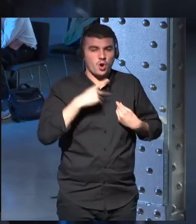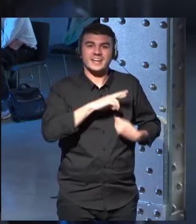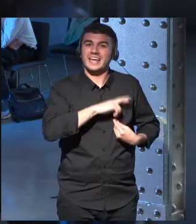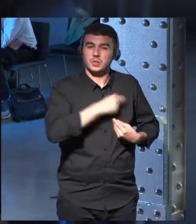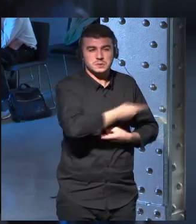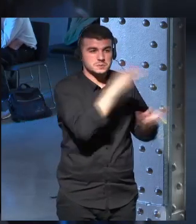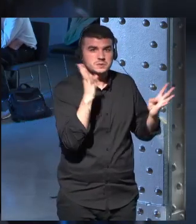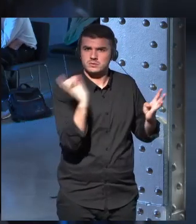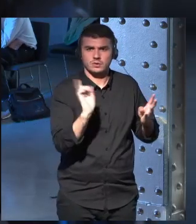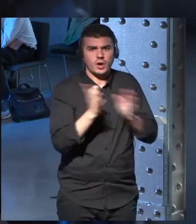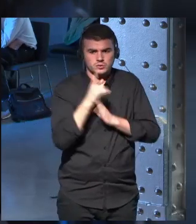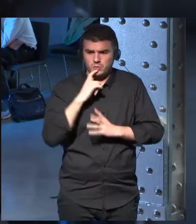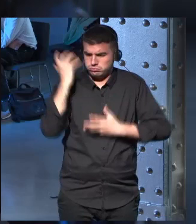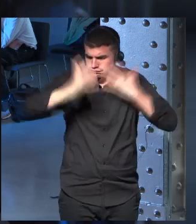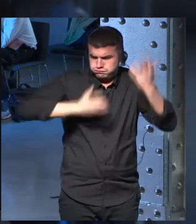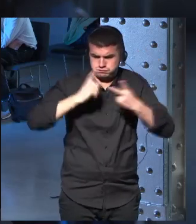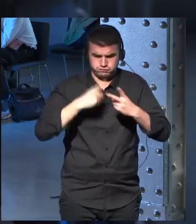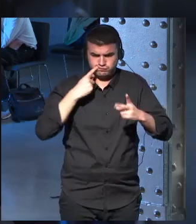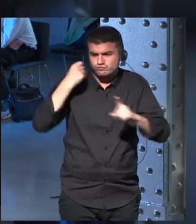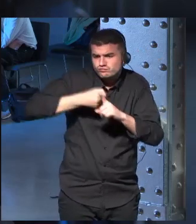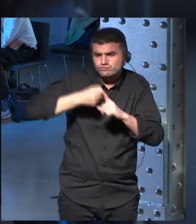but fragile young man.